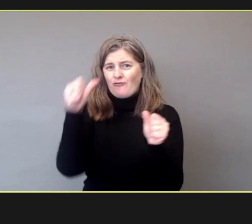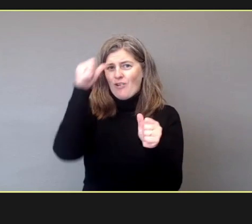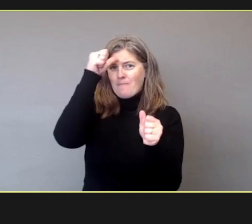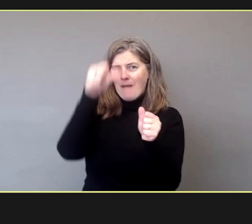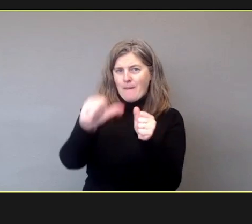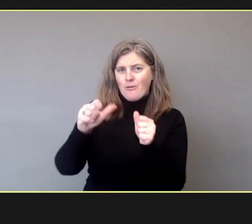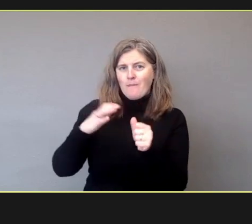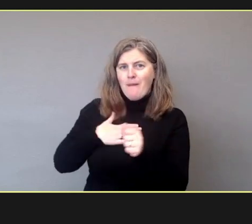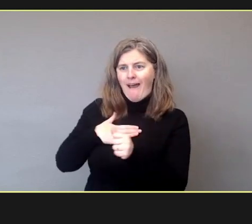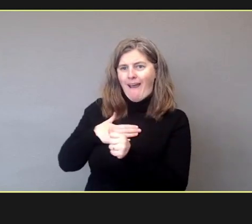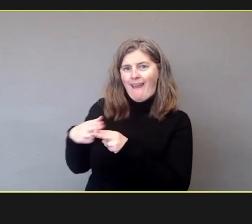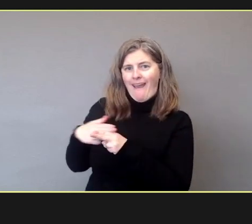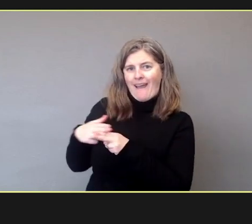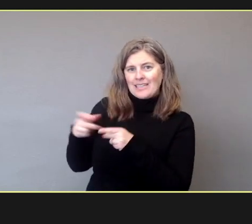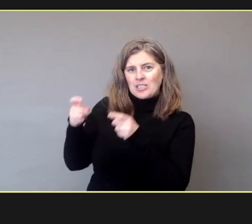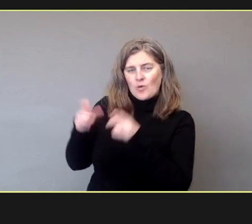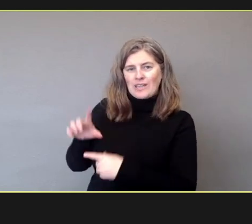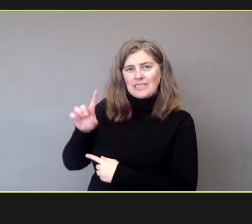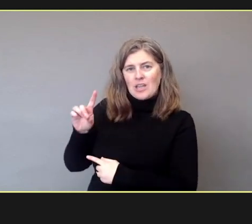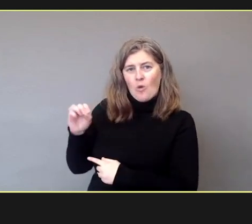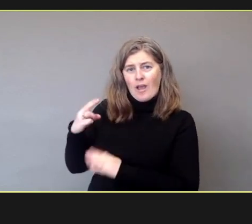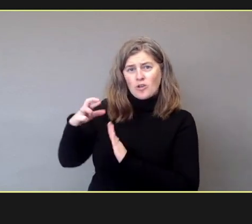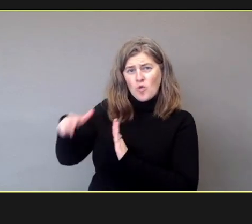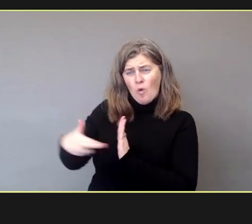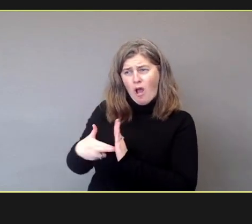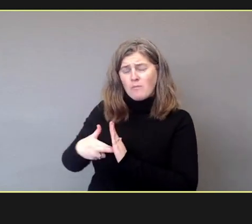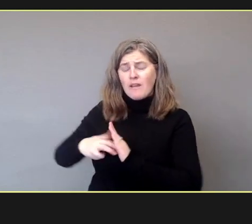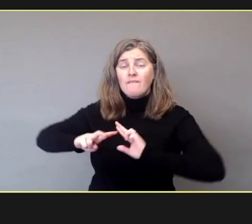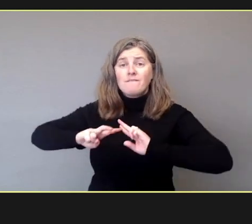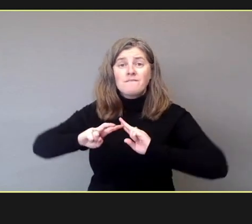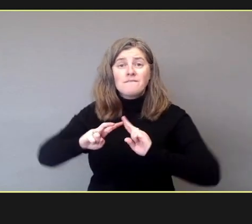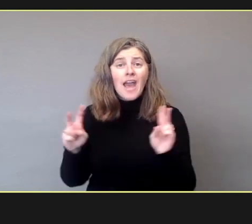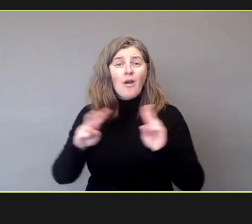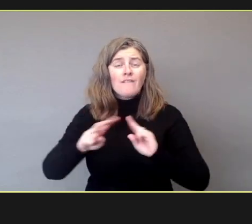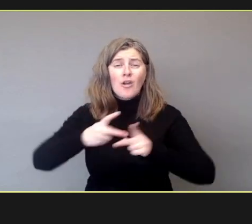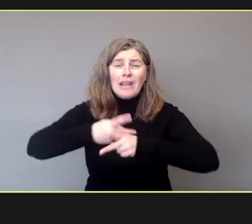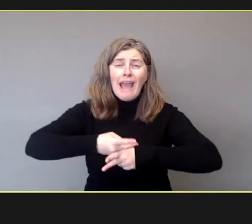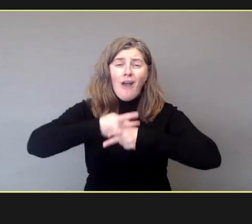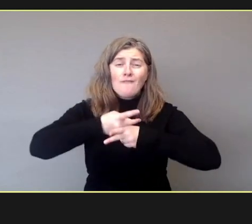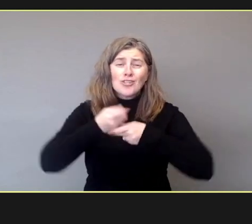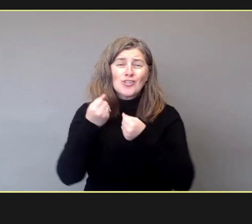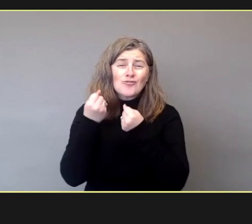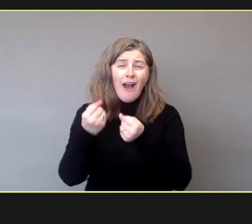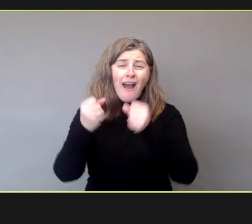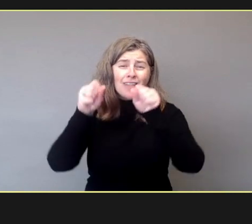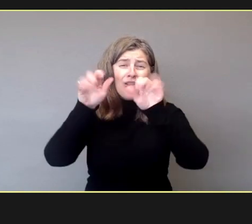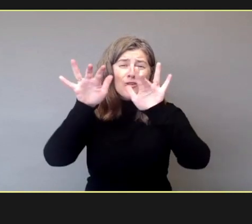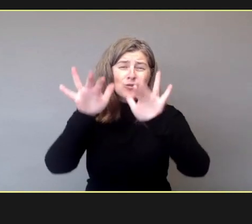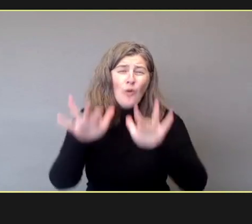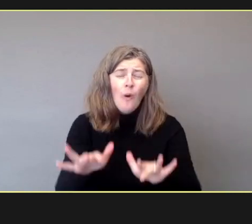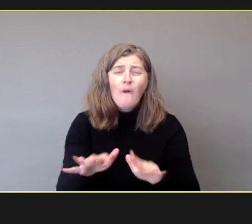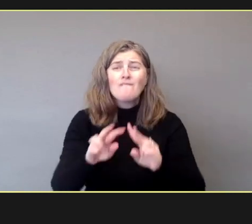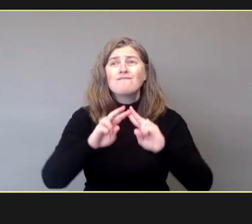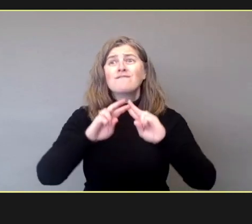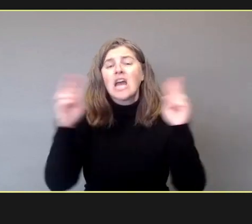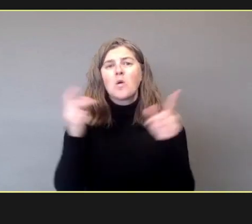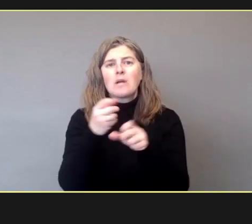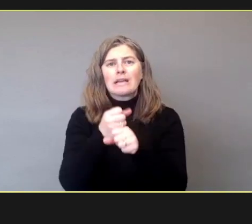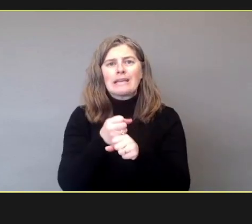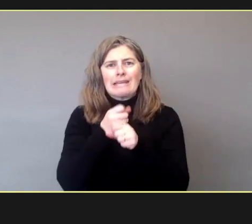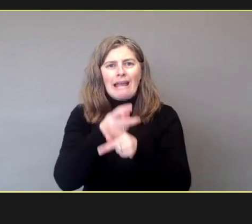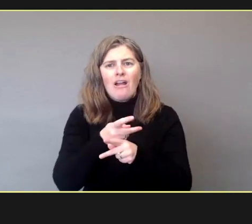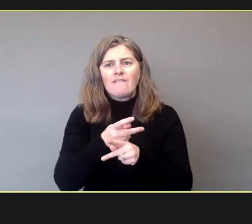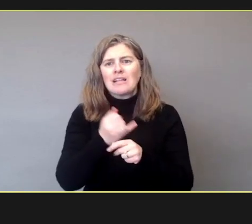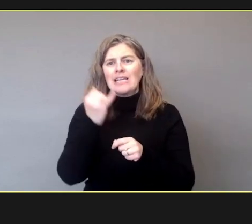director of the Department of Health role. Be very, very careful driving in the snow. Very careful. If you have a blizzard in your